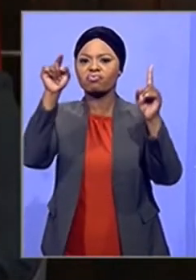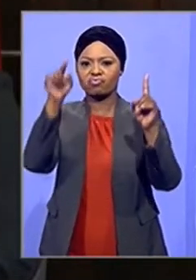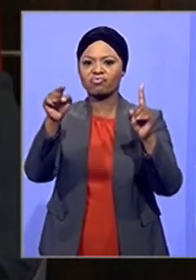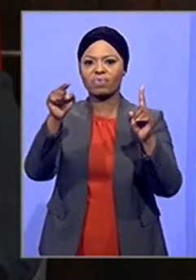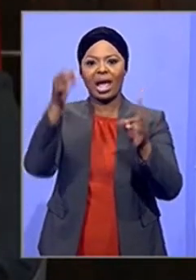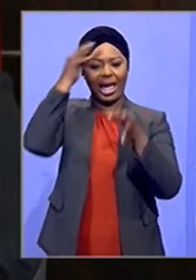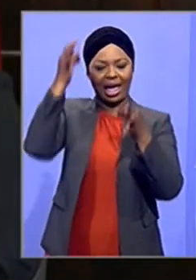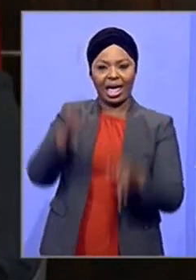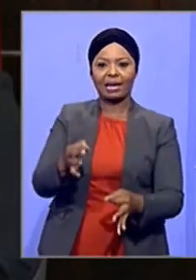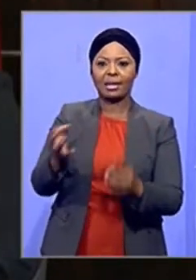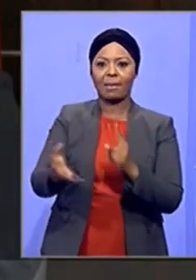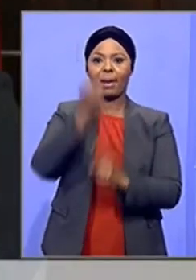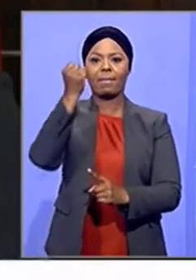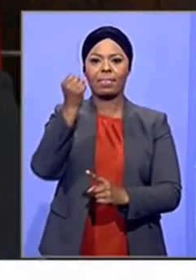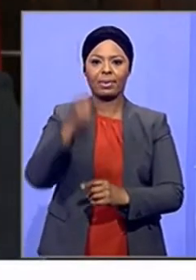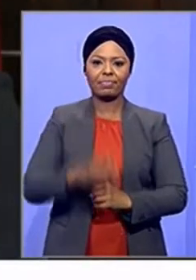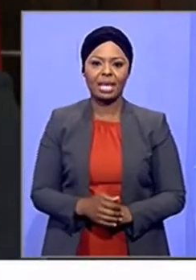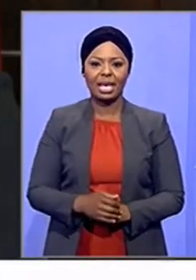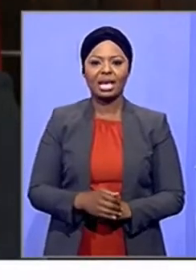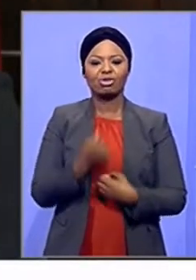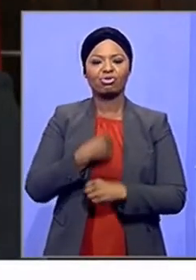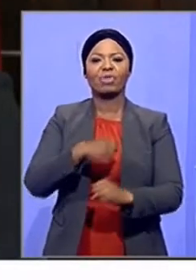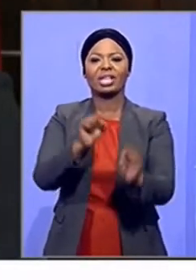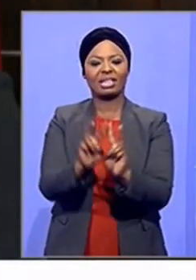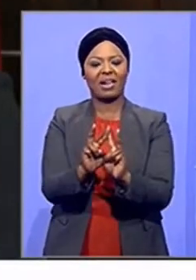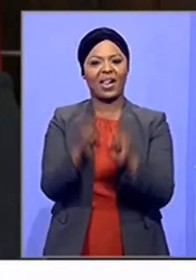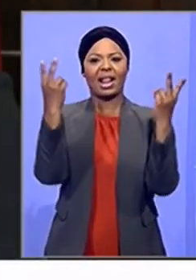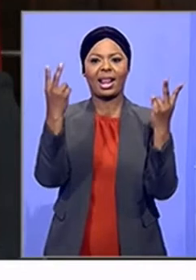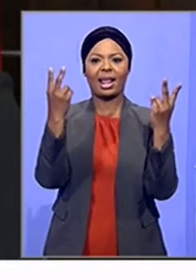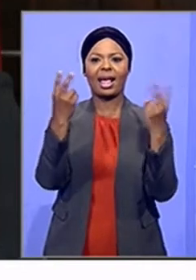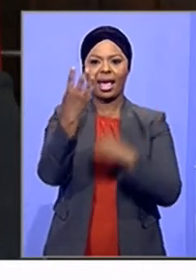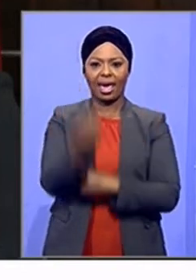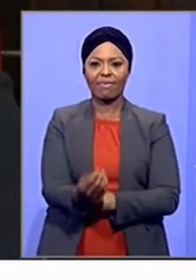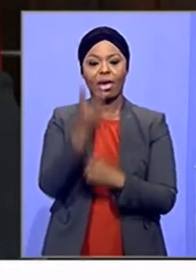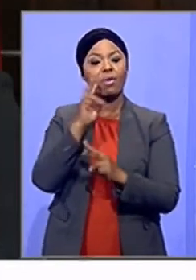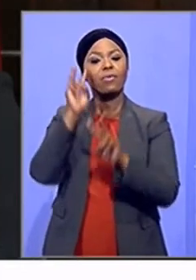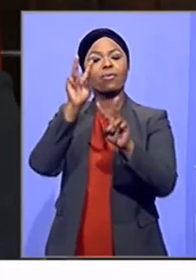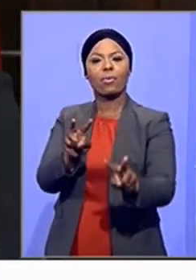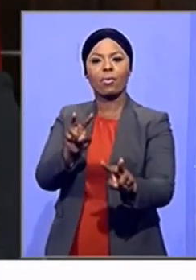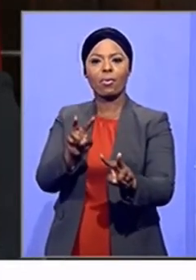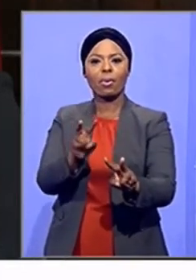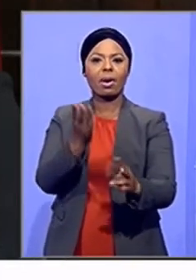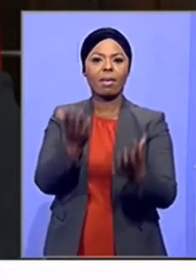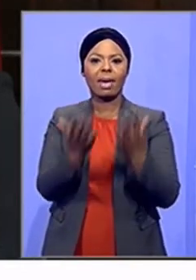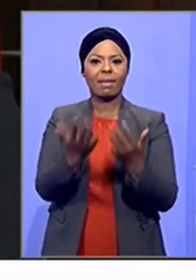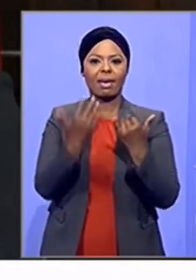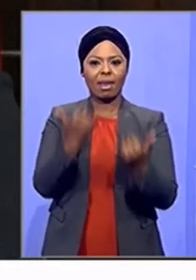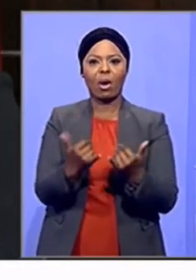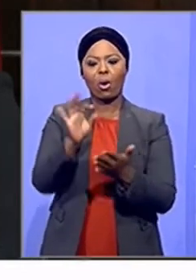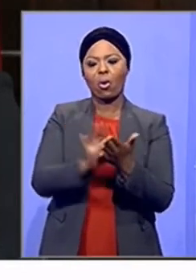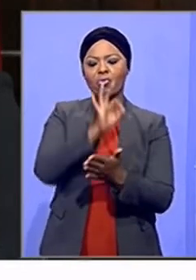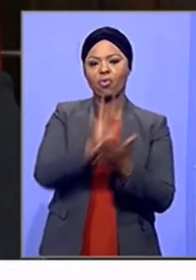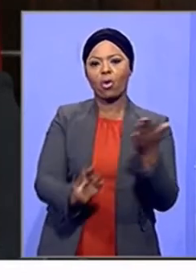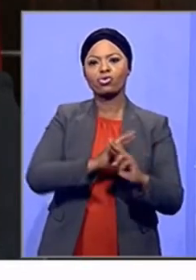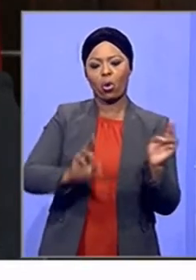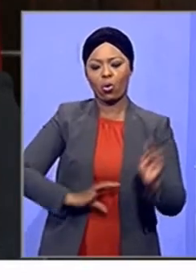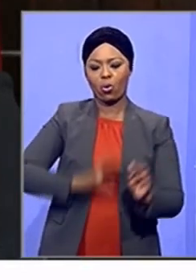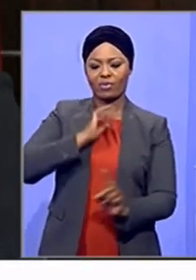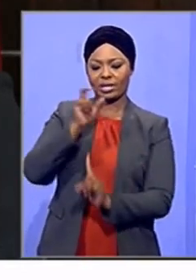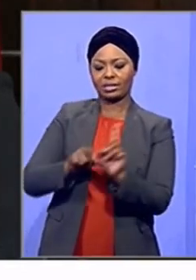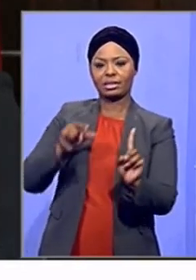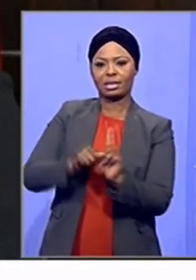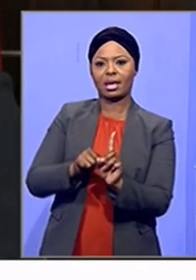for a different strategy on this matter. We are of the view that instead of moving a motion of no confidence in the president and according